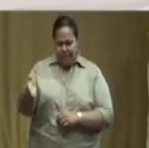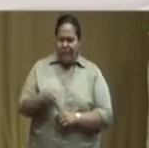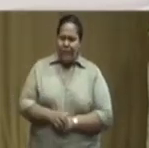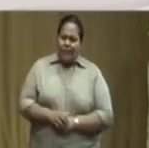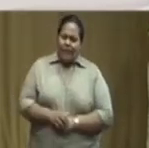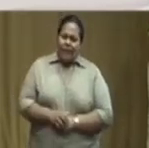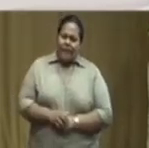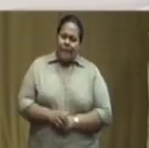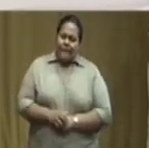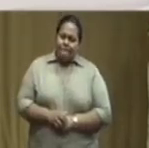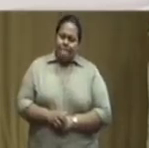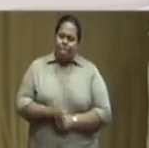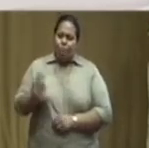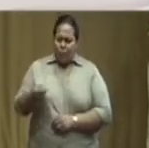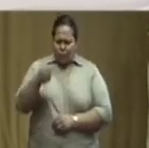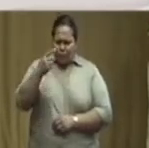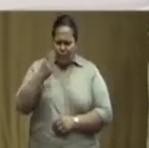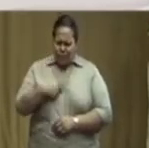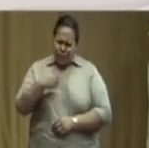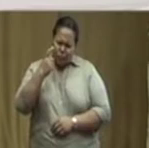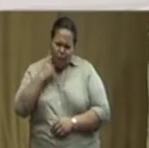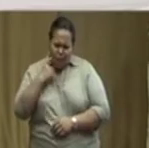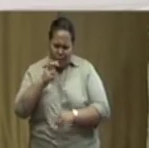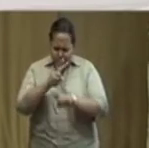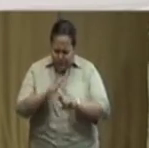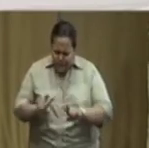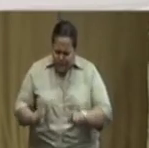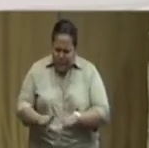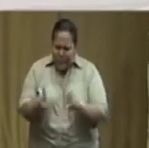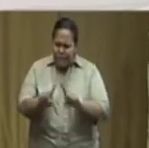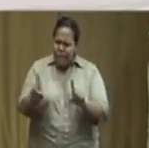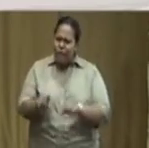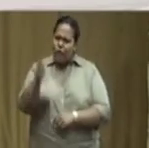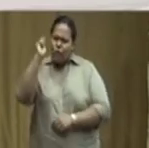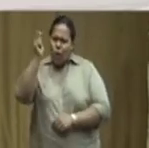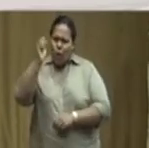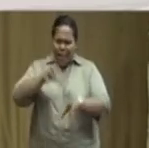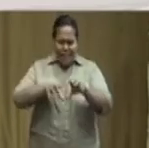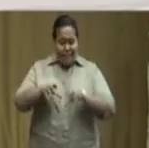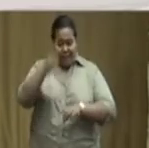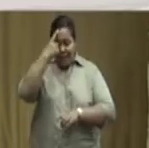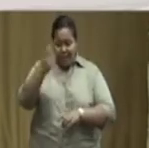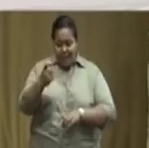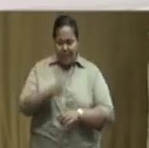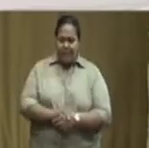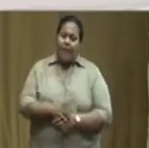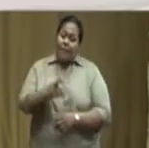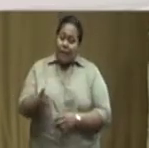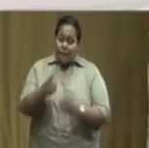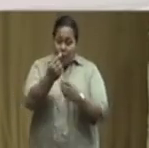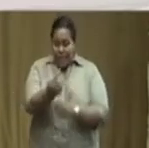Hub is look through different tutorial activity ideas. And for each tutorial,